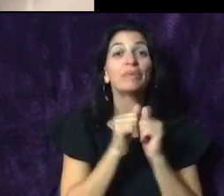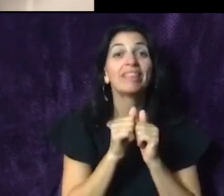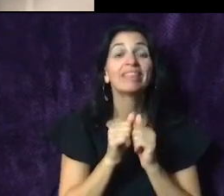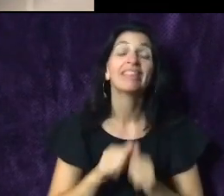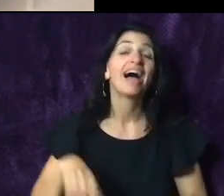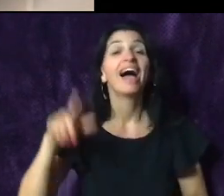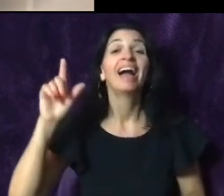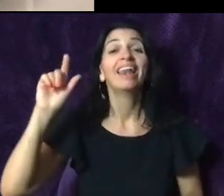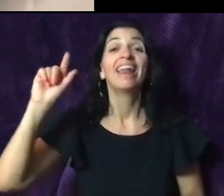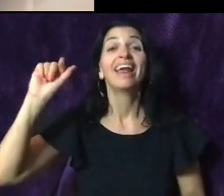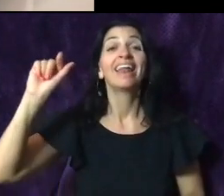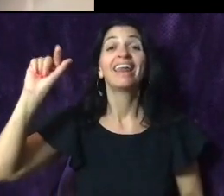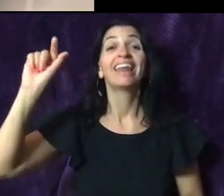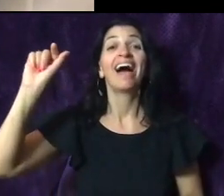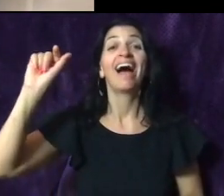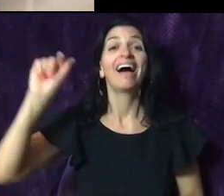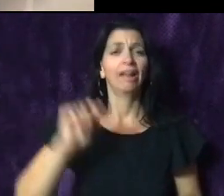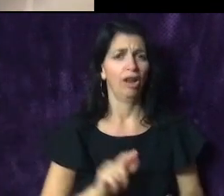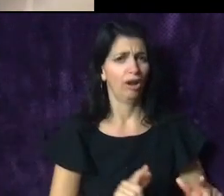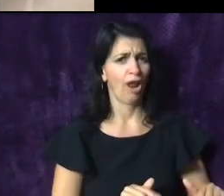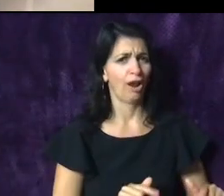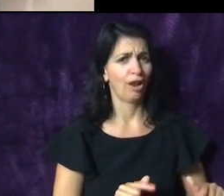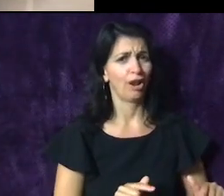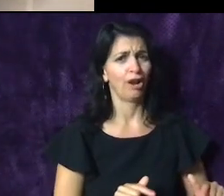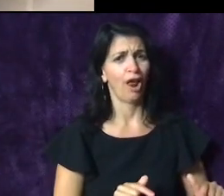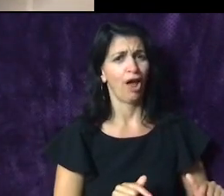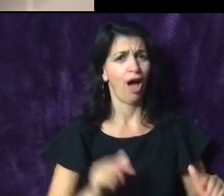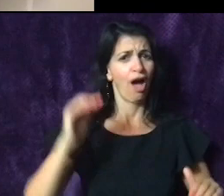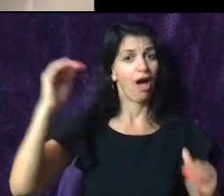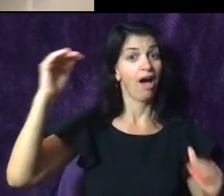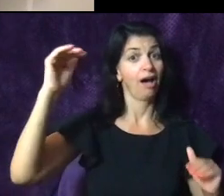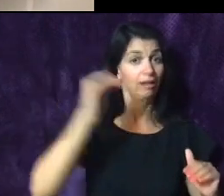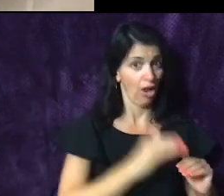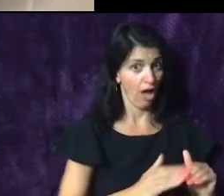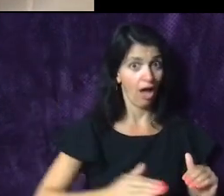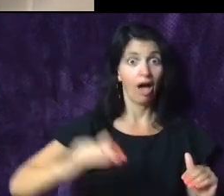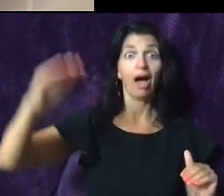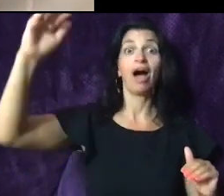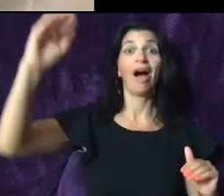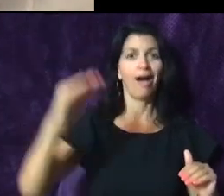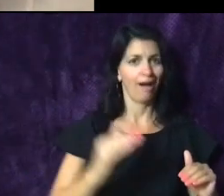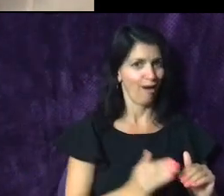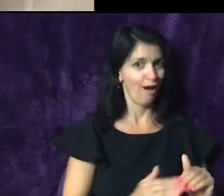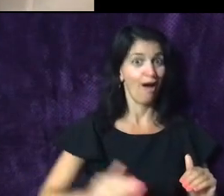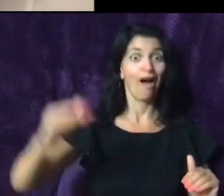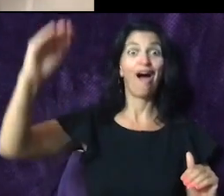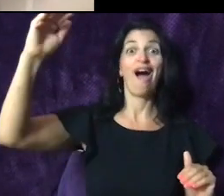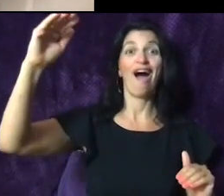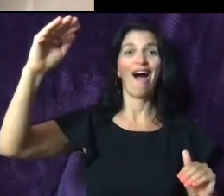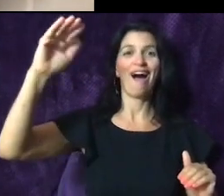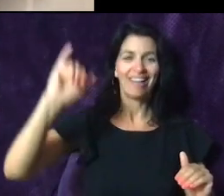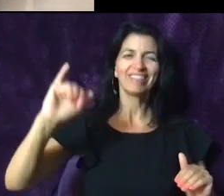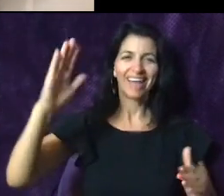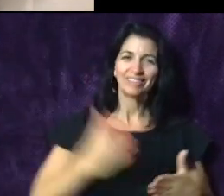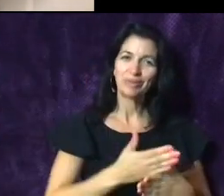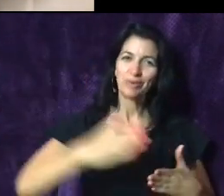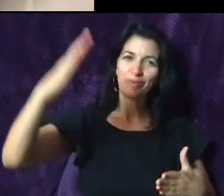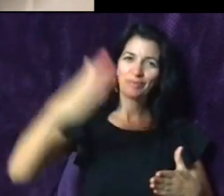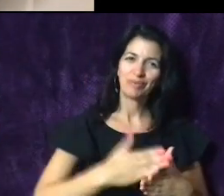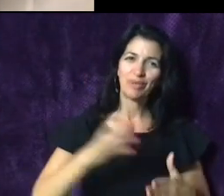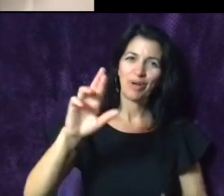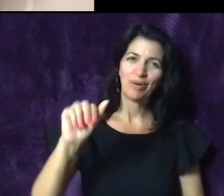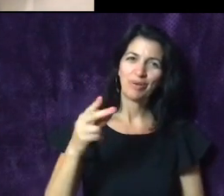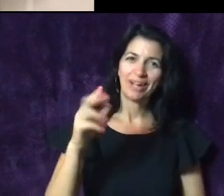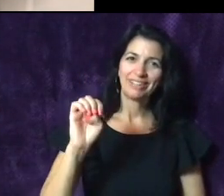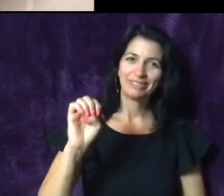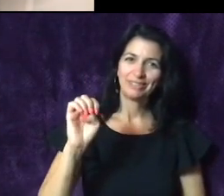La la la la la. La la la la la la. That's the range between those two sounds. Now